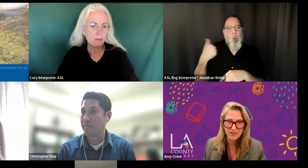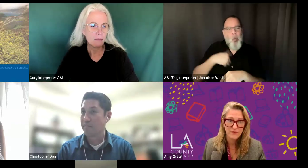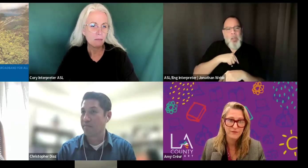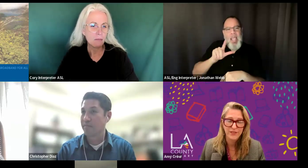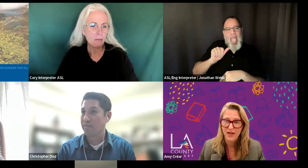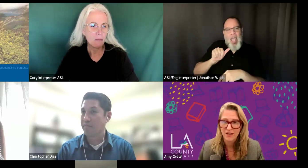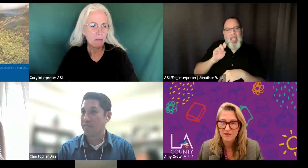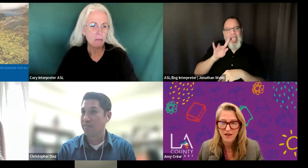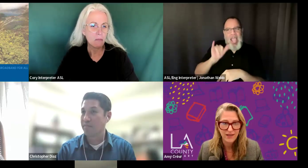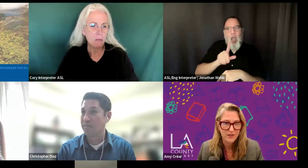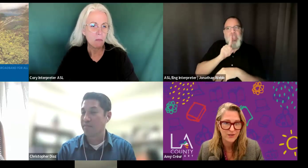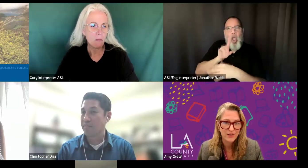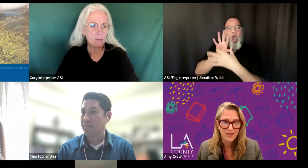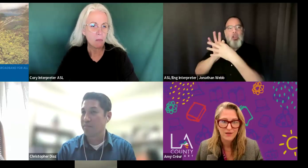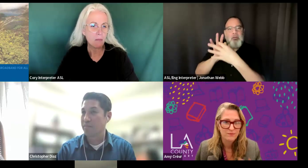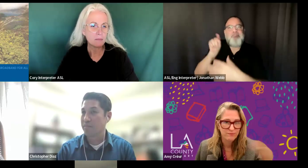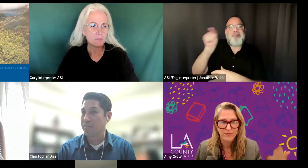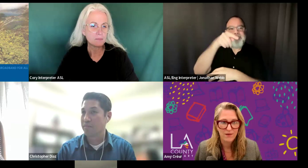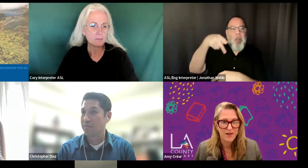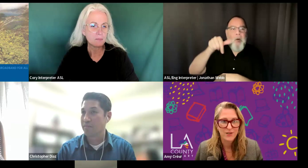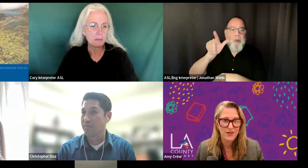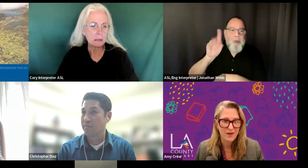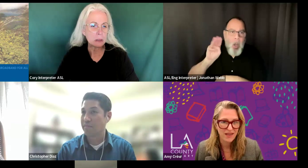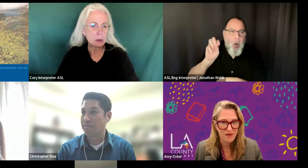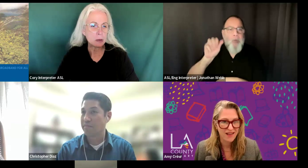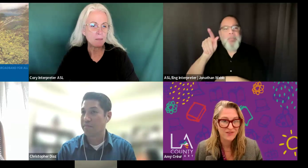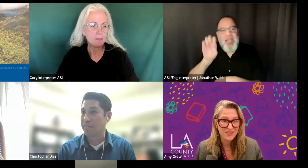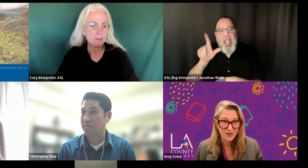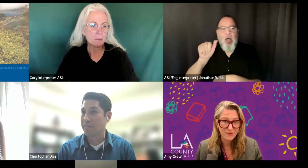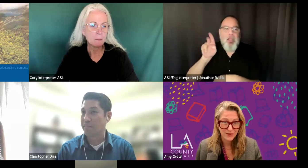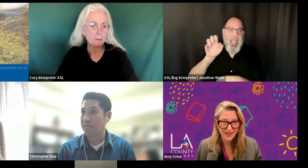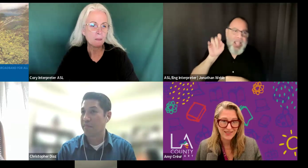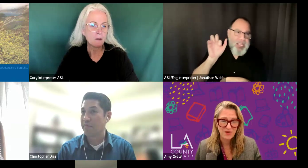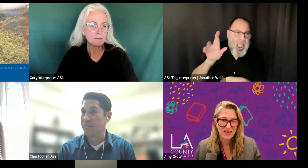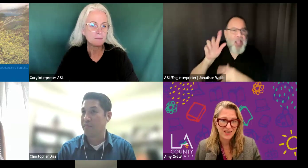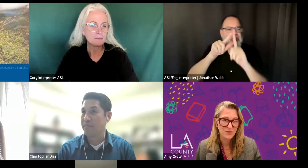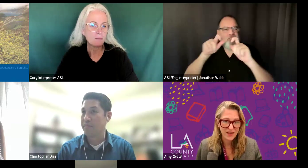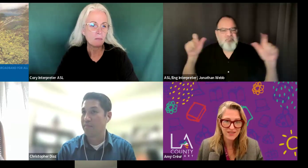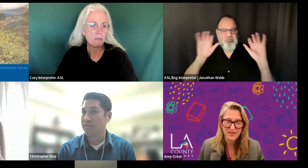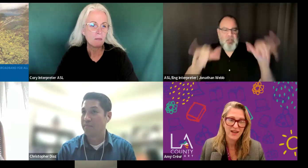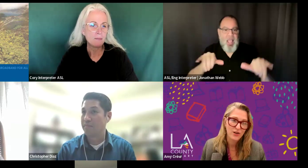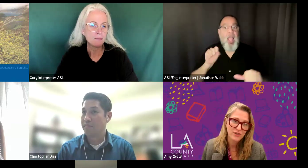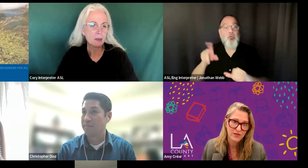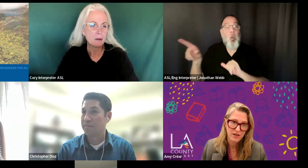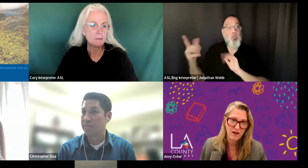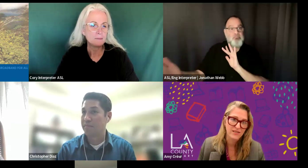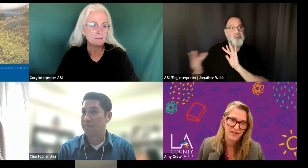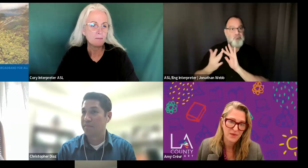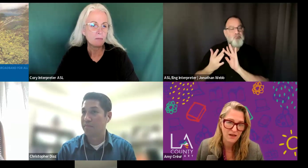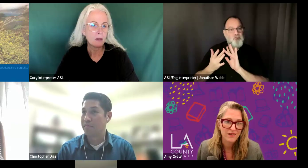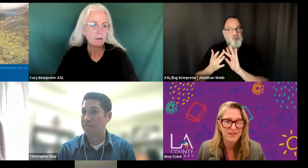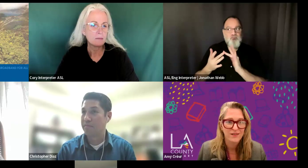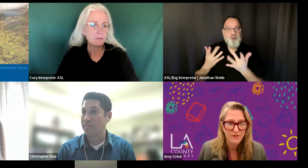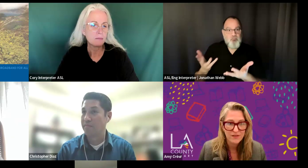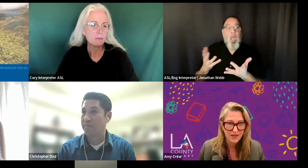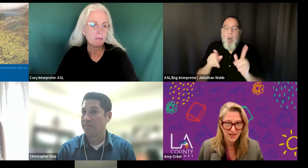So please feel free. I can make sure to get my email address to you if you'd like to be in touch with us. And I encourage you to contact